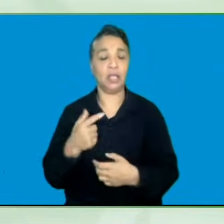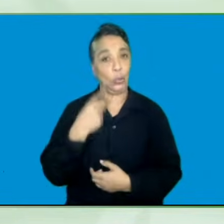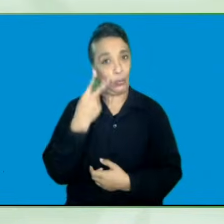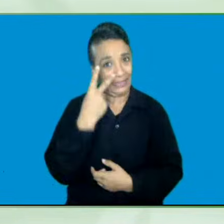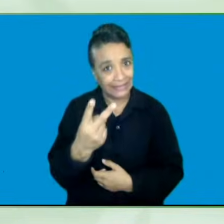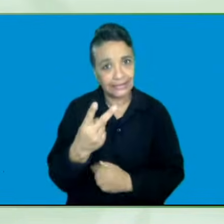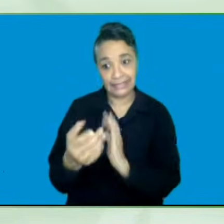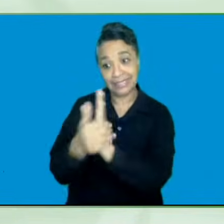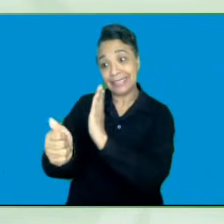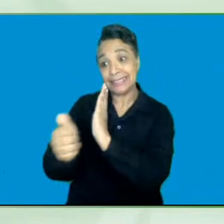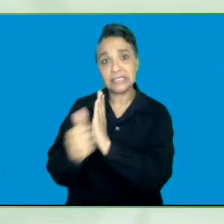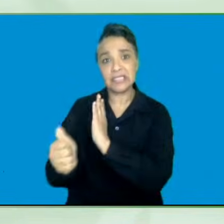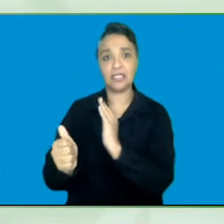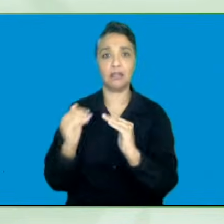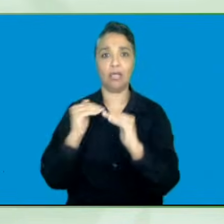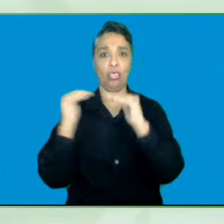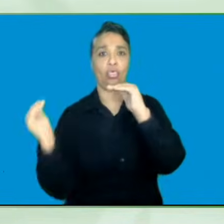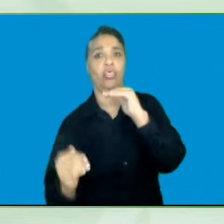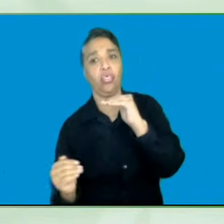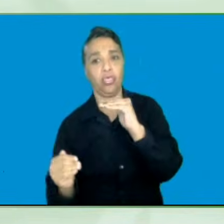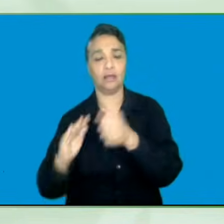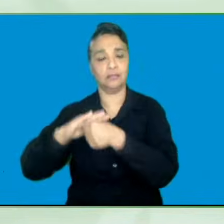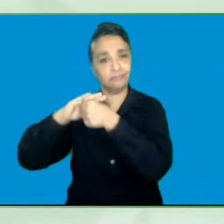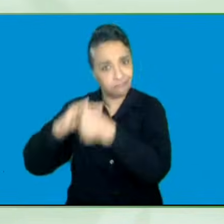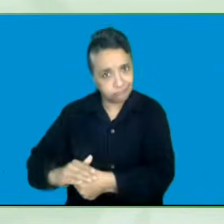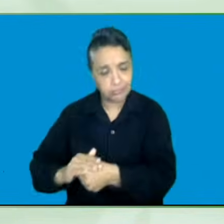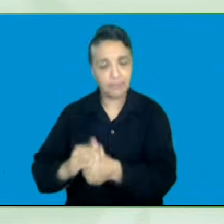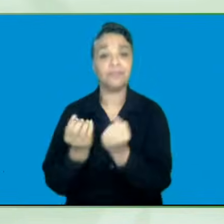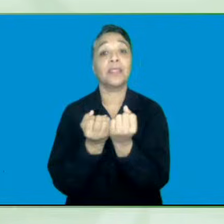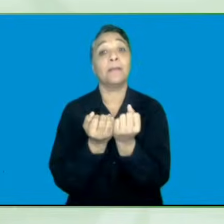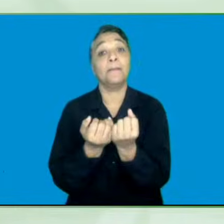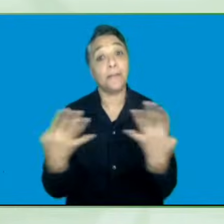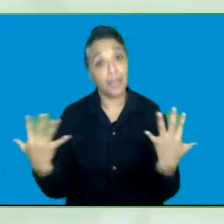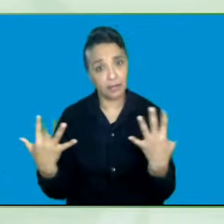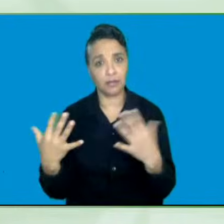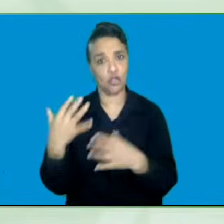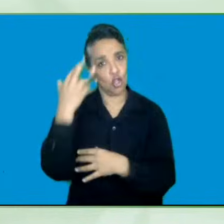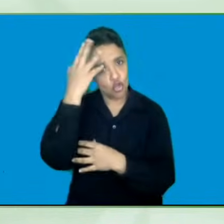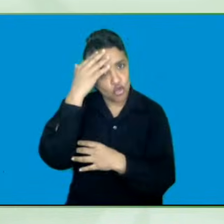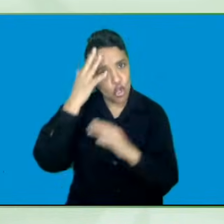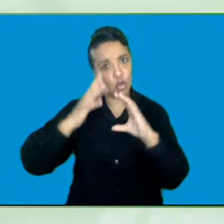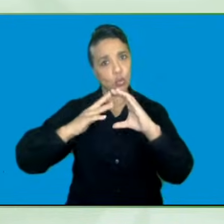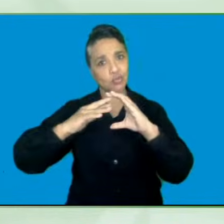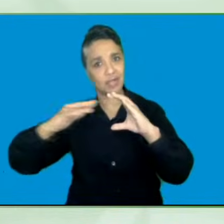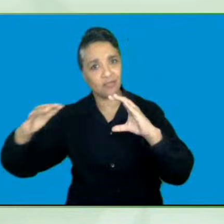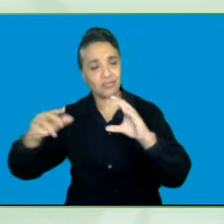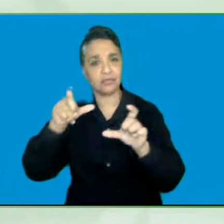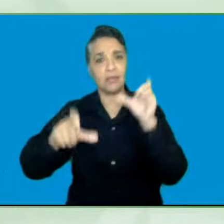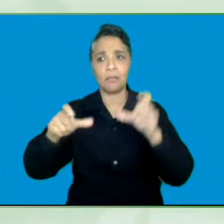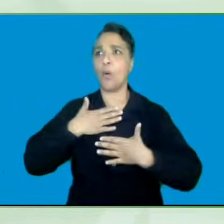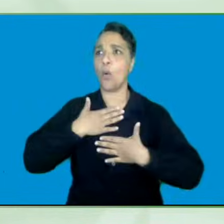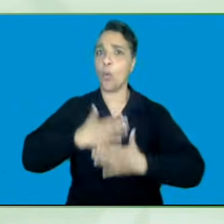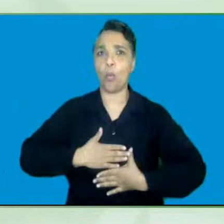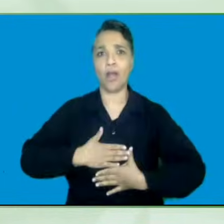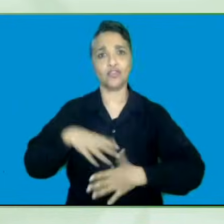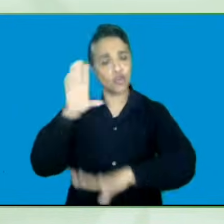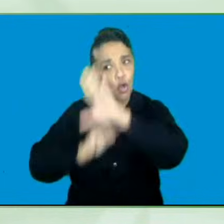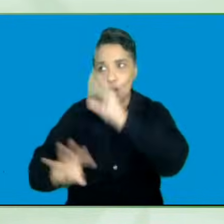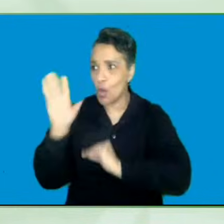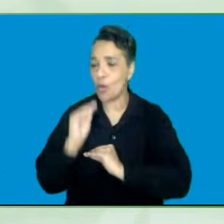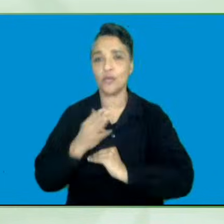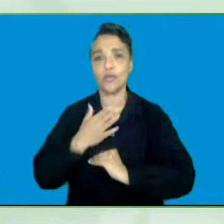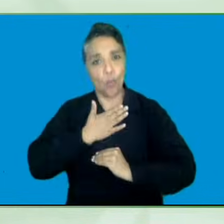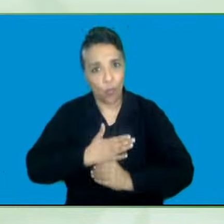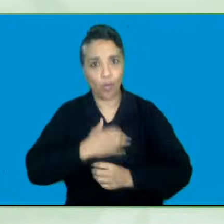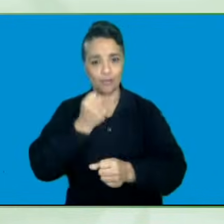and undervalued. There are a lot of neurodivergent people who would love to be learning, contributing, working,